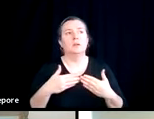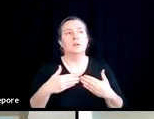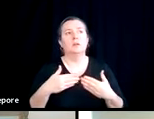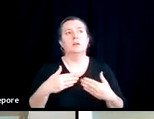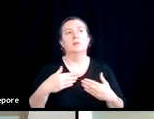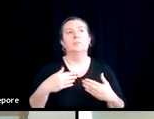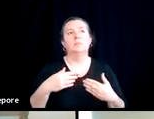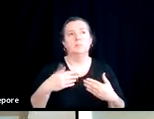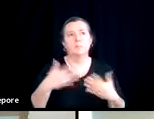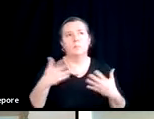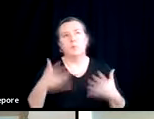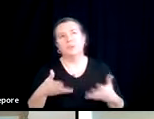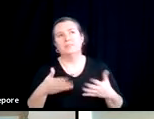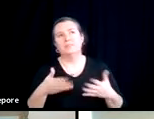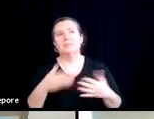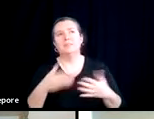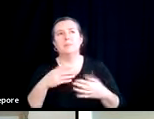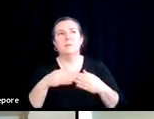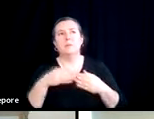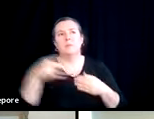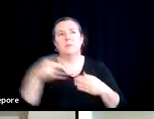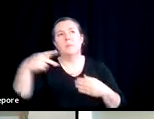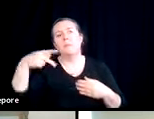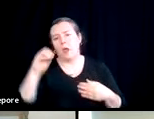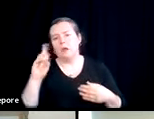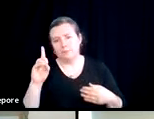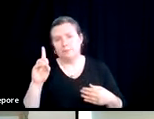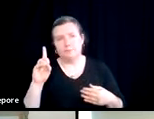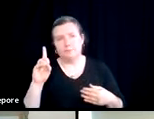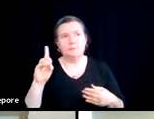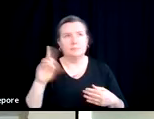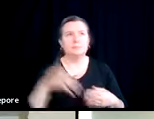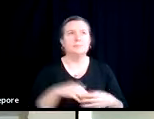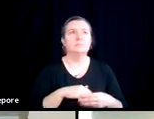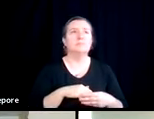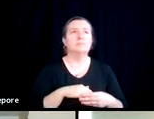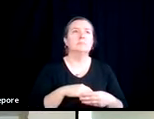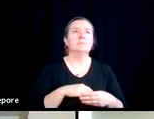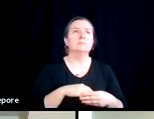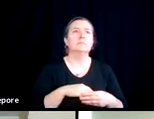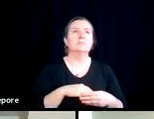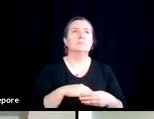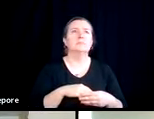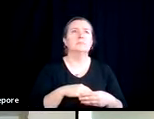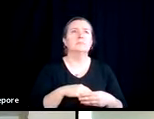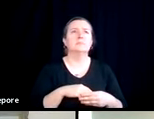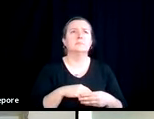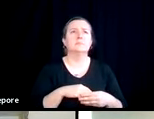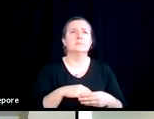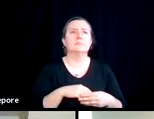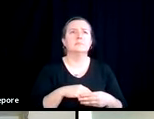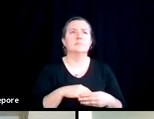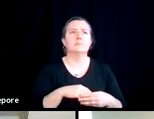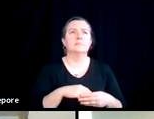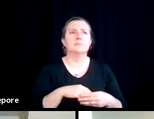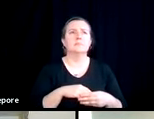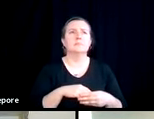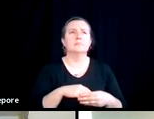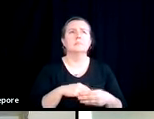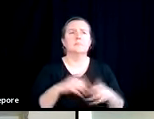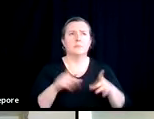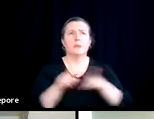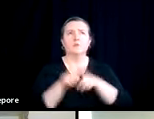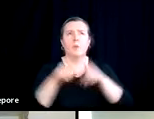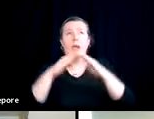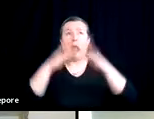the places, Dustin, and the types of places, you're going to continue to see that expand. Houses of worship is the big one we want to get